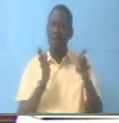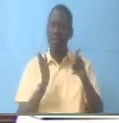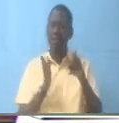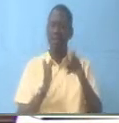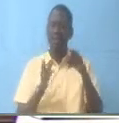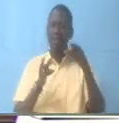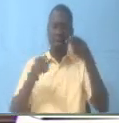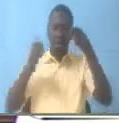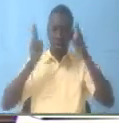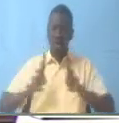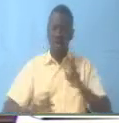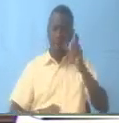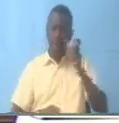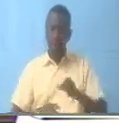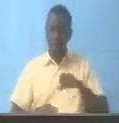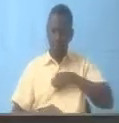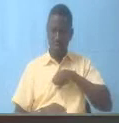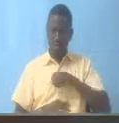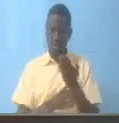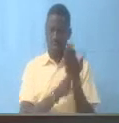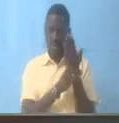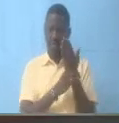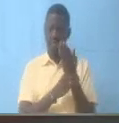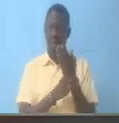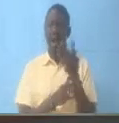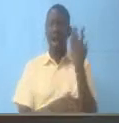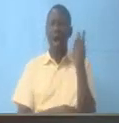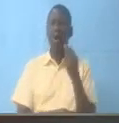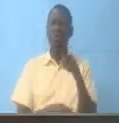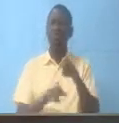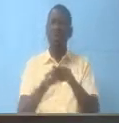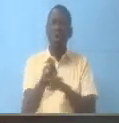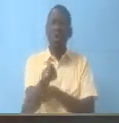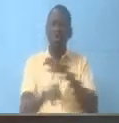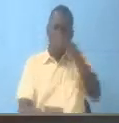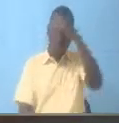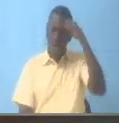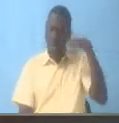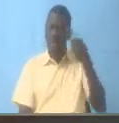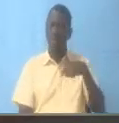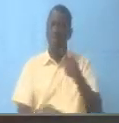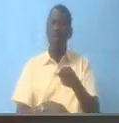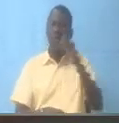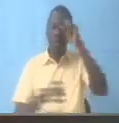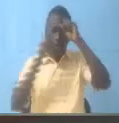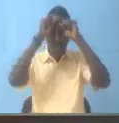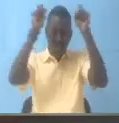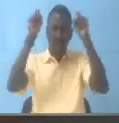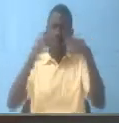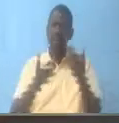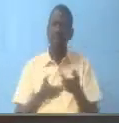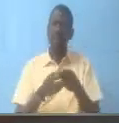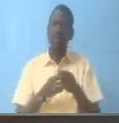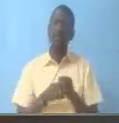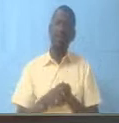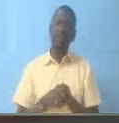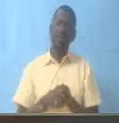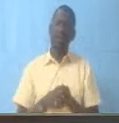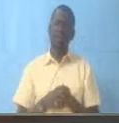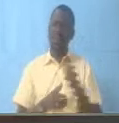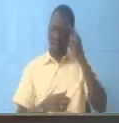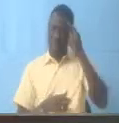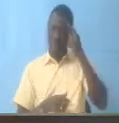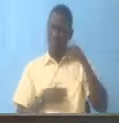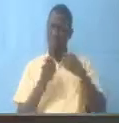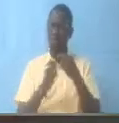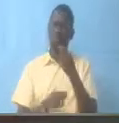lawyer nguur gi ñaata diir la la jël balaa ngaa dem def liggéeyal sa boppa? I believe about 2 or 3 years. Yaakaar naa ñaar ba ñetti